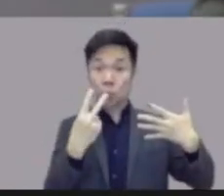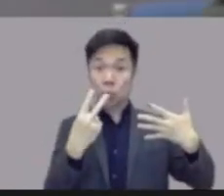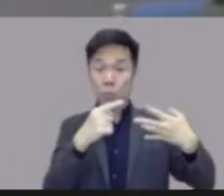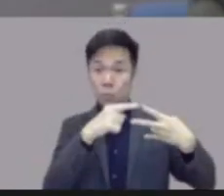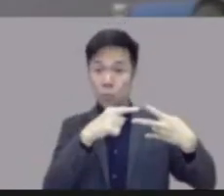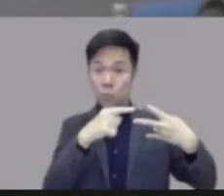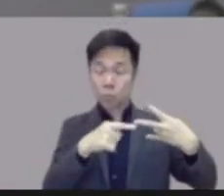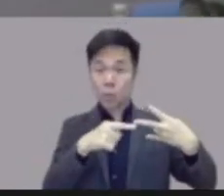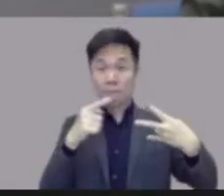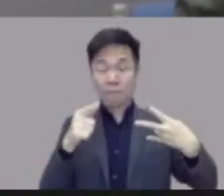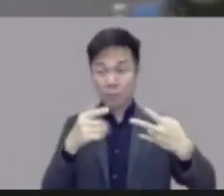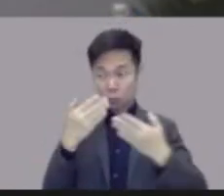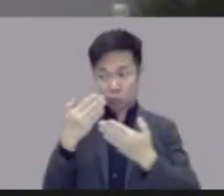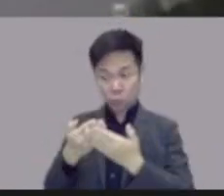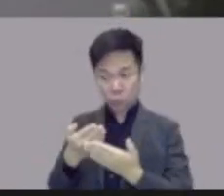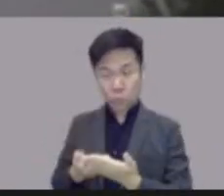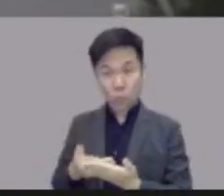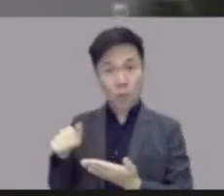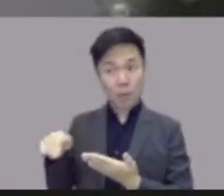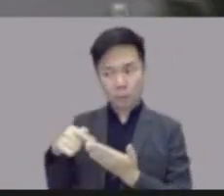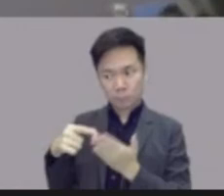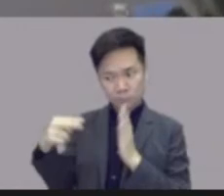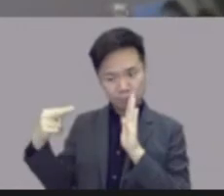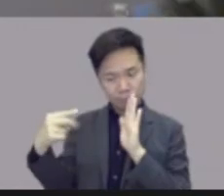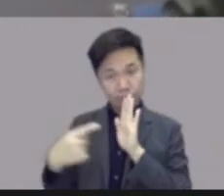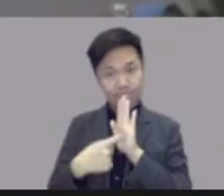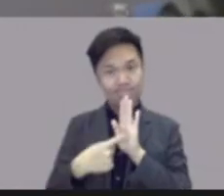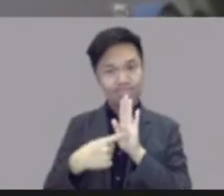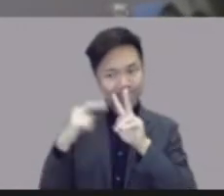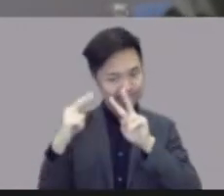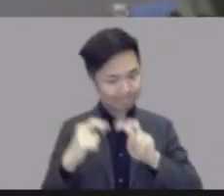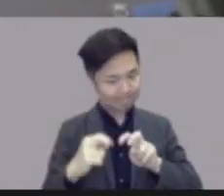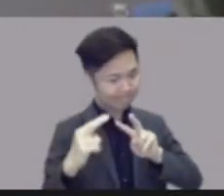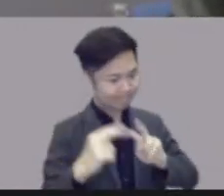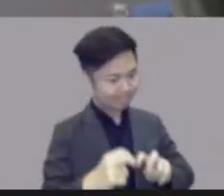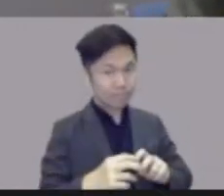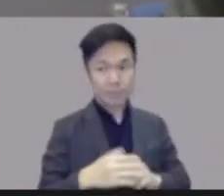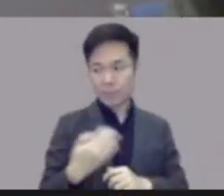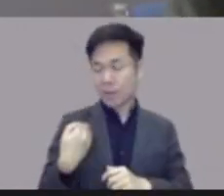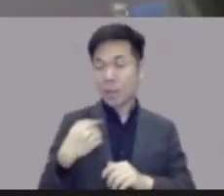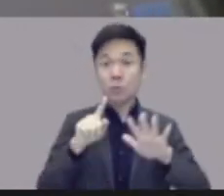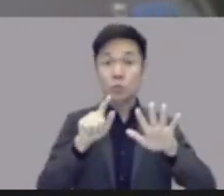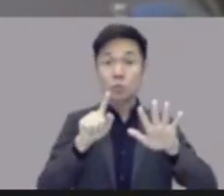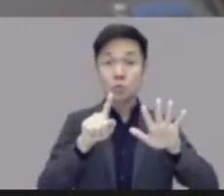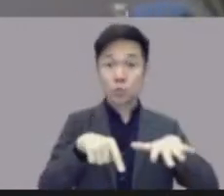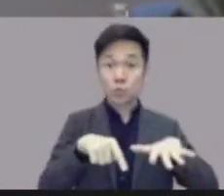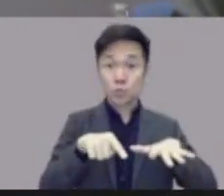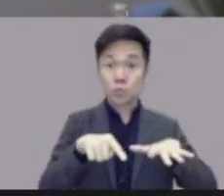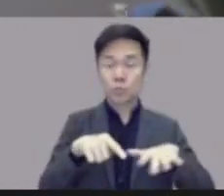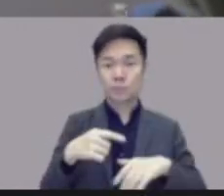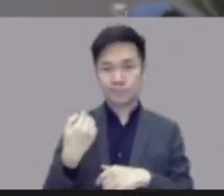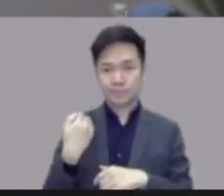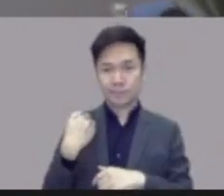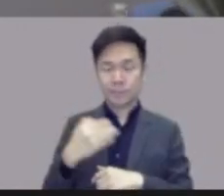by the evidence-based approach in June this year the third Global conference on strengths and strengthening synergies